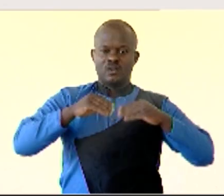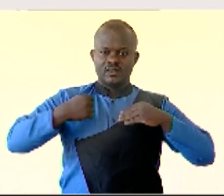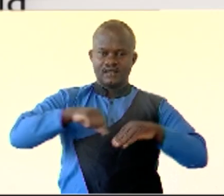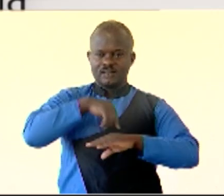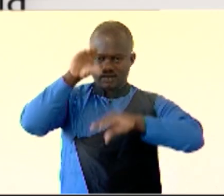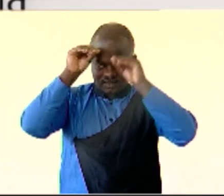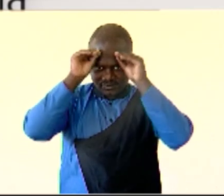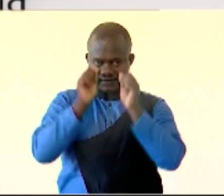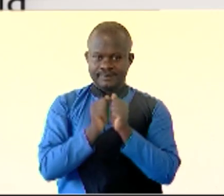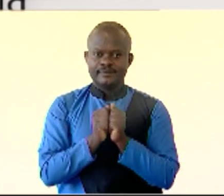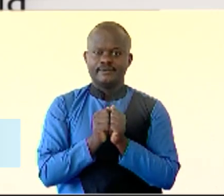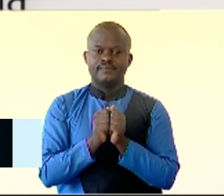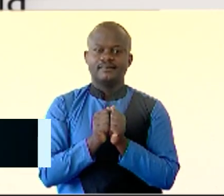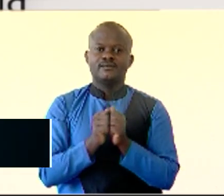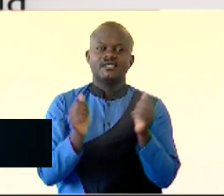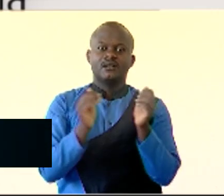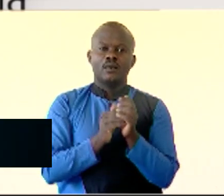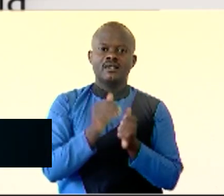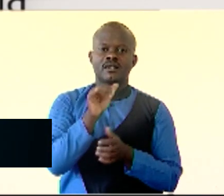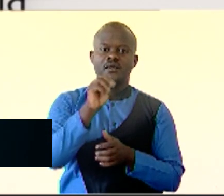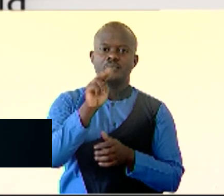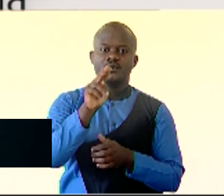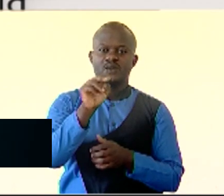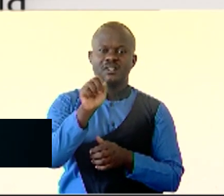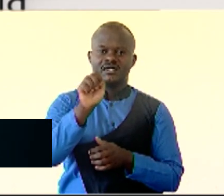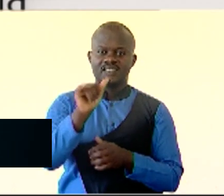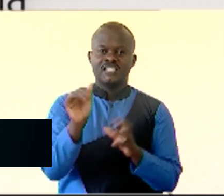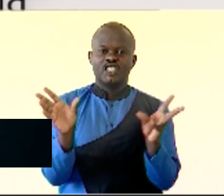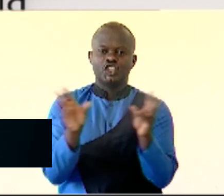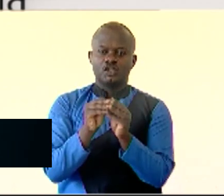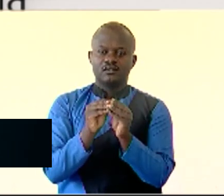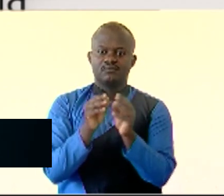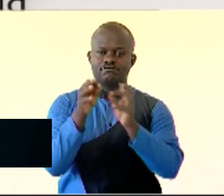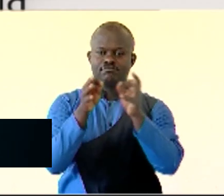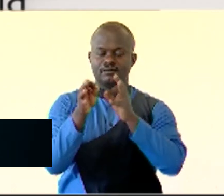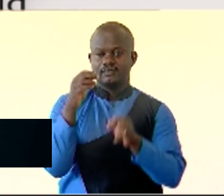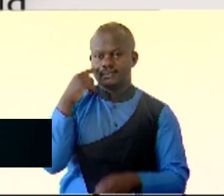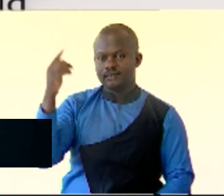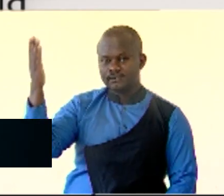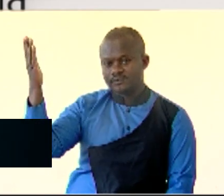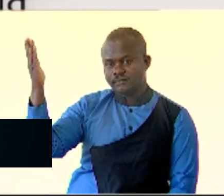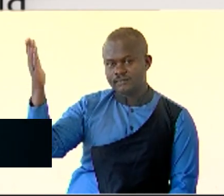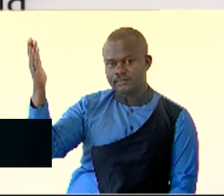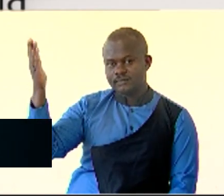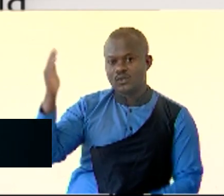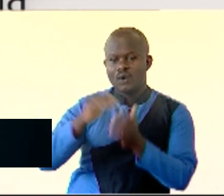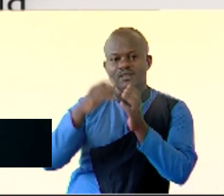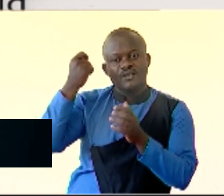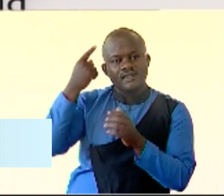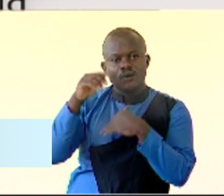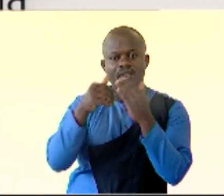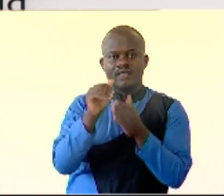lesson. So what is immunity? Let me just give you a short time to think what is immunity. What do you understand by